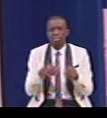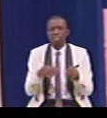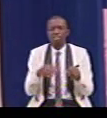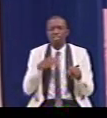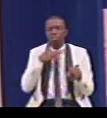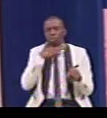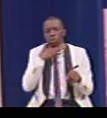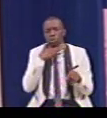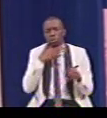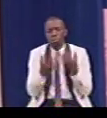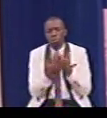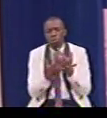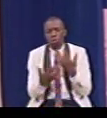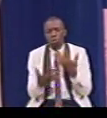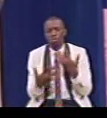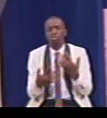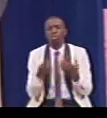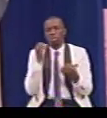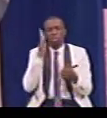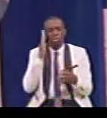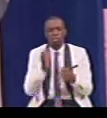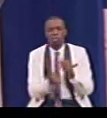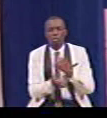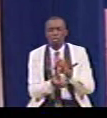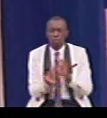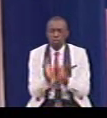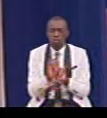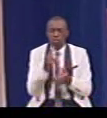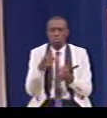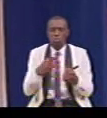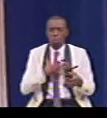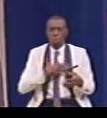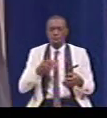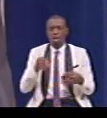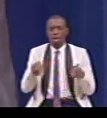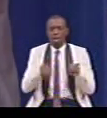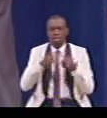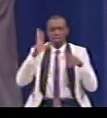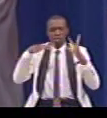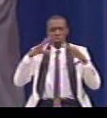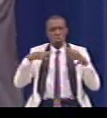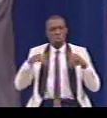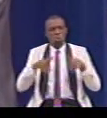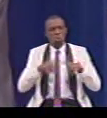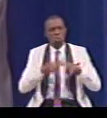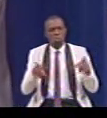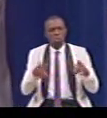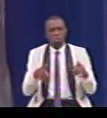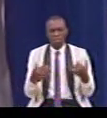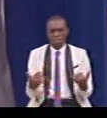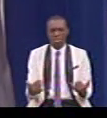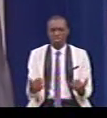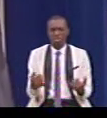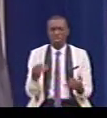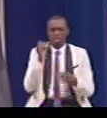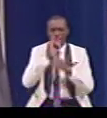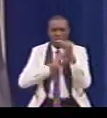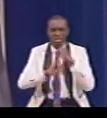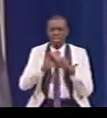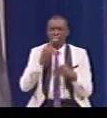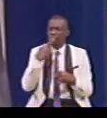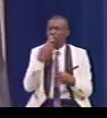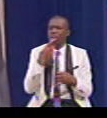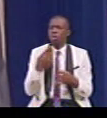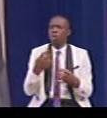and chapter 4 and chapter 5 and now he looks at himself although he was saved but he said woe is me for